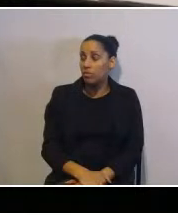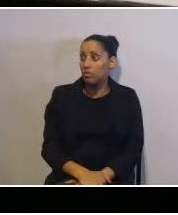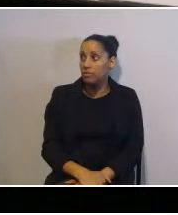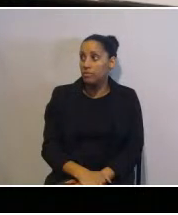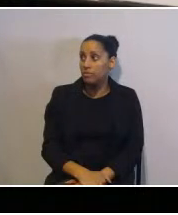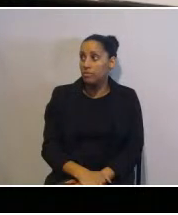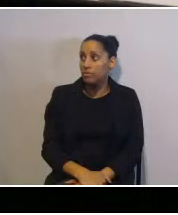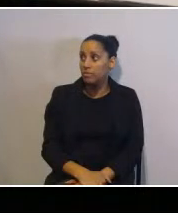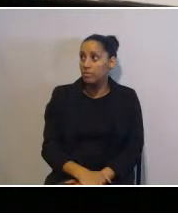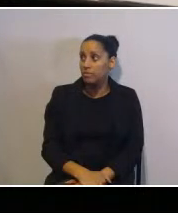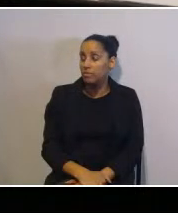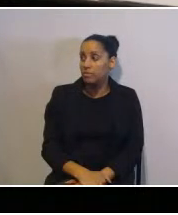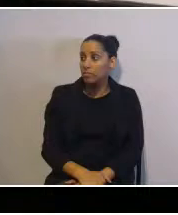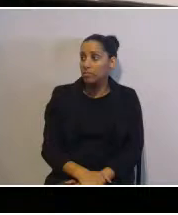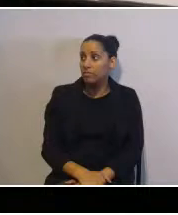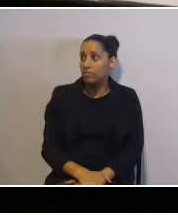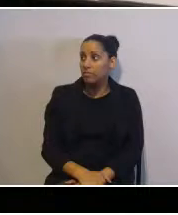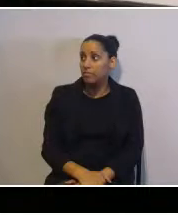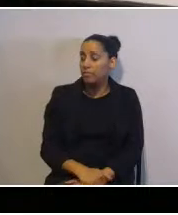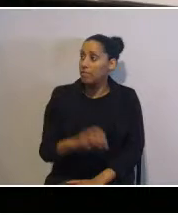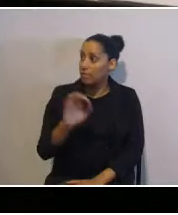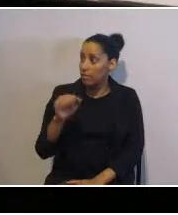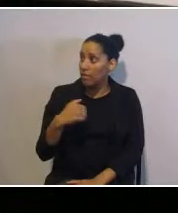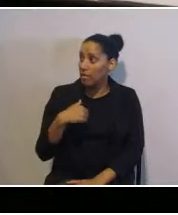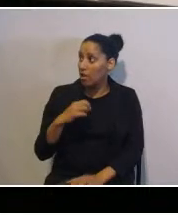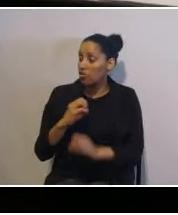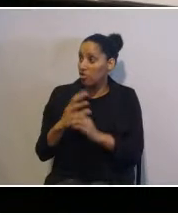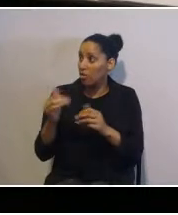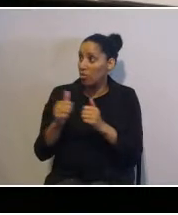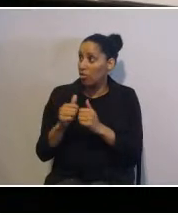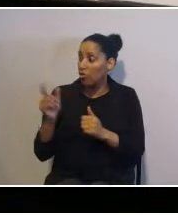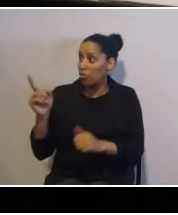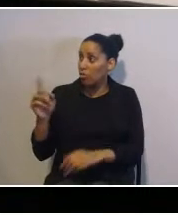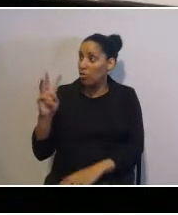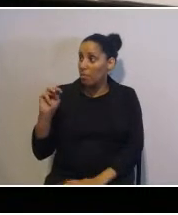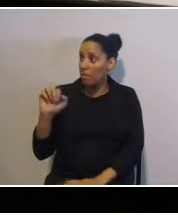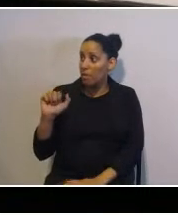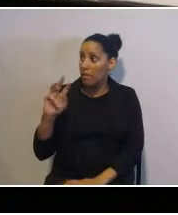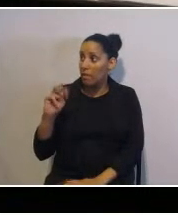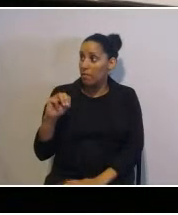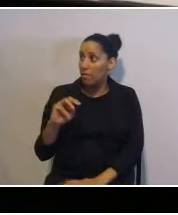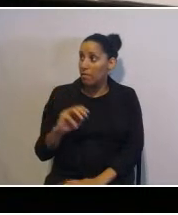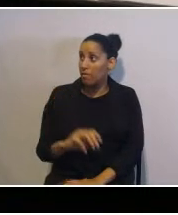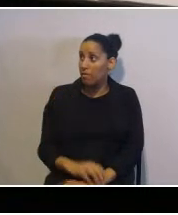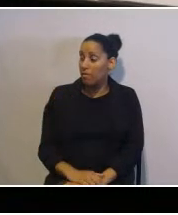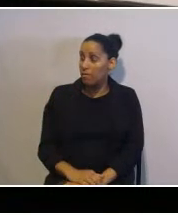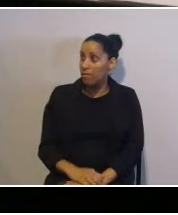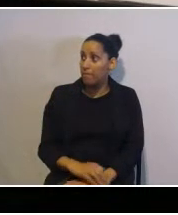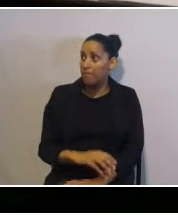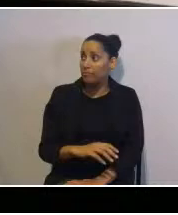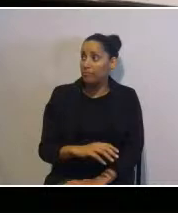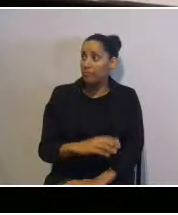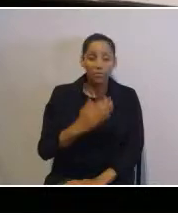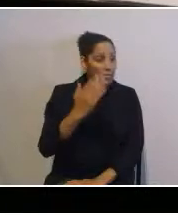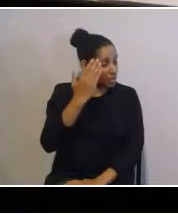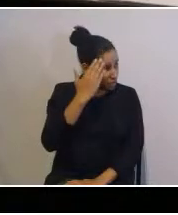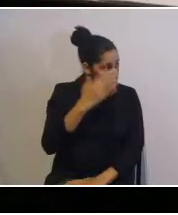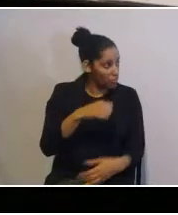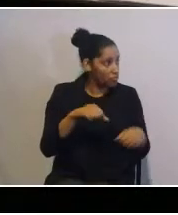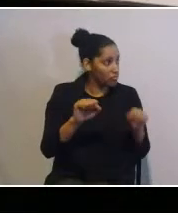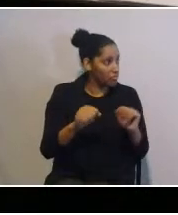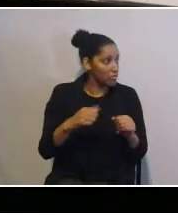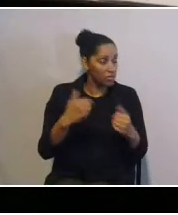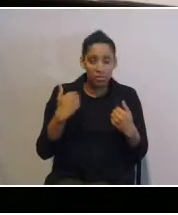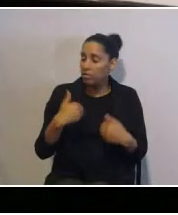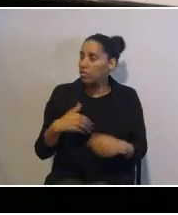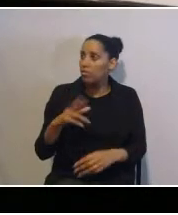Okay. May I please start with you, ma'am? If you can step forward, please. Madam Chair, my name is Lydia, and